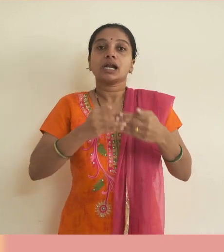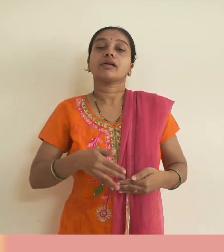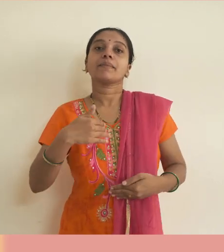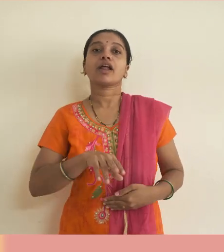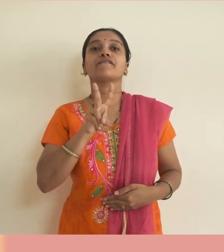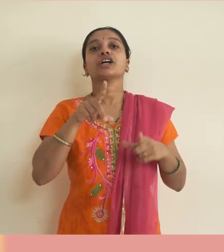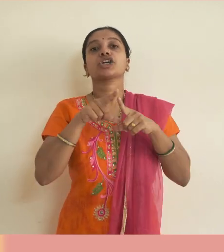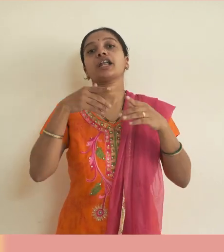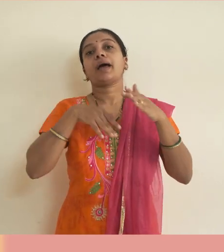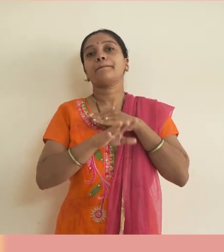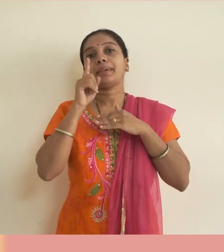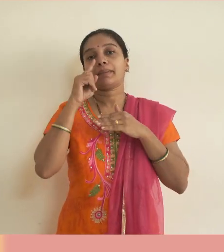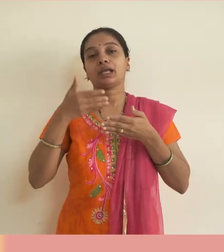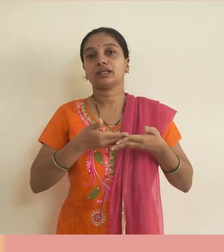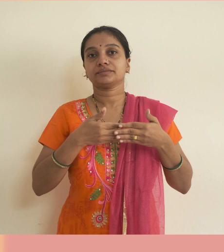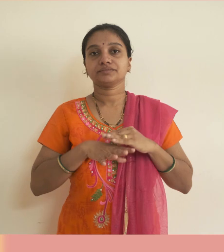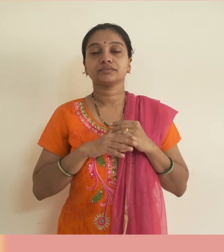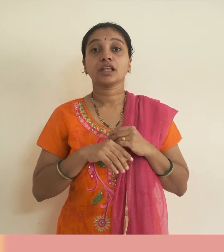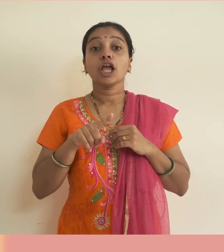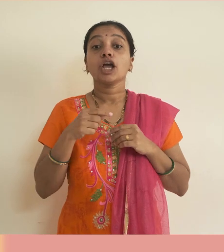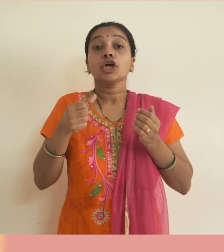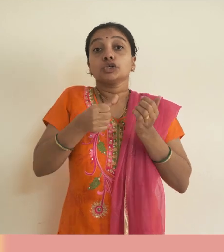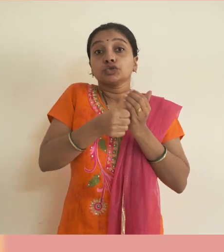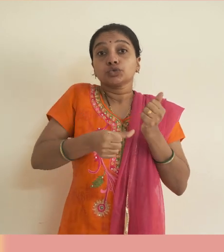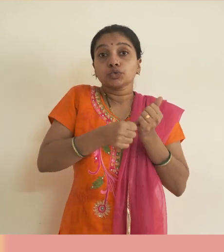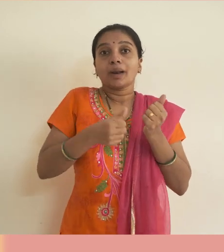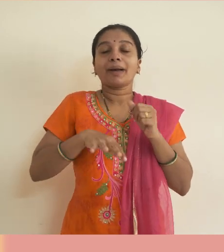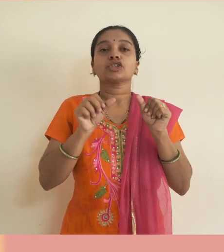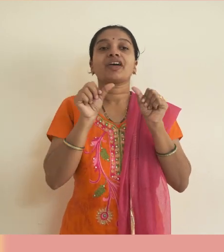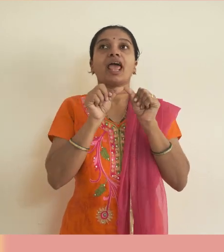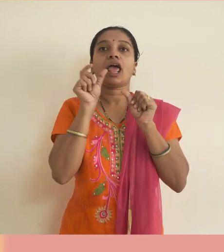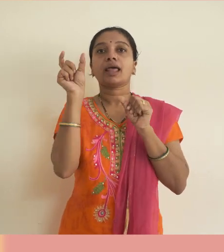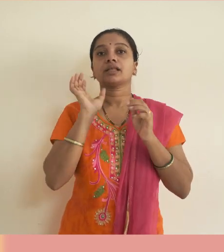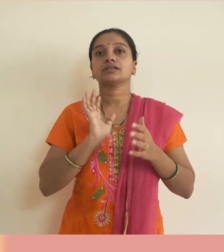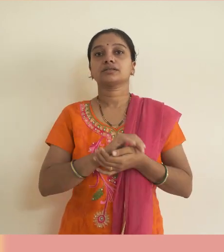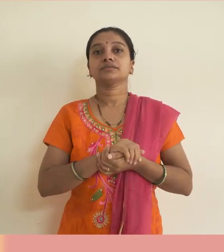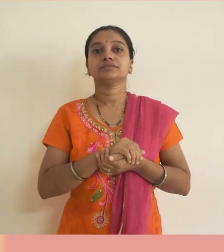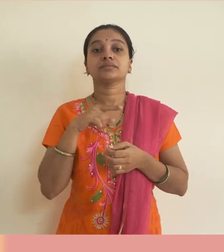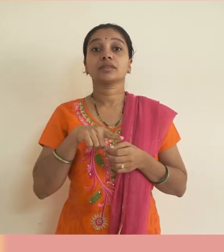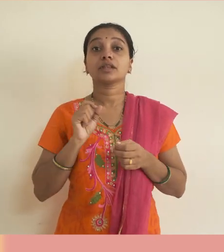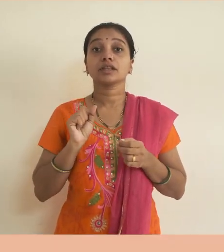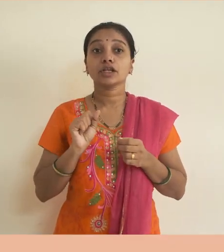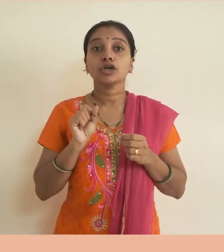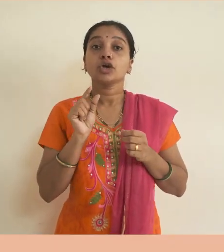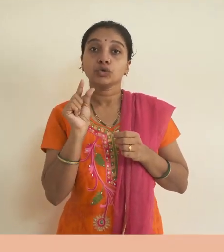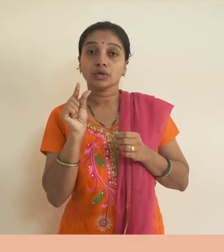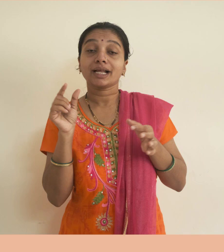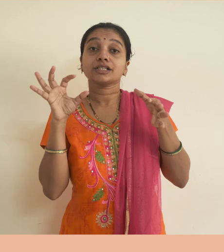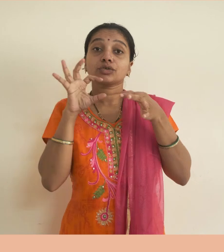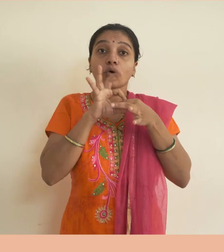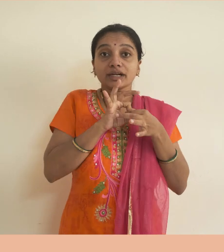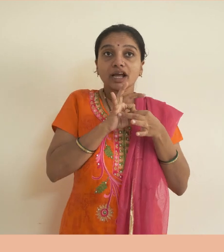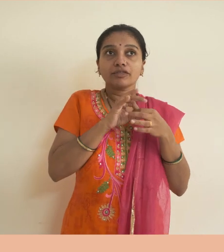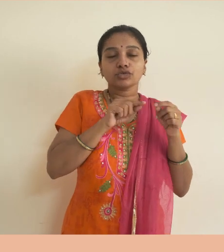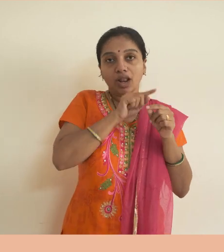also delivered through the vagina. Stools are passed out from the anus. The uterus contracts